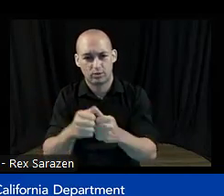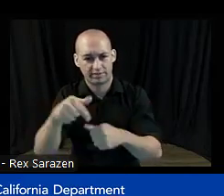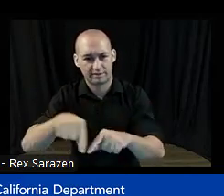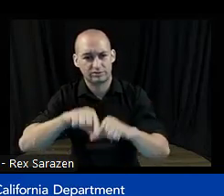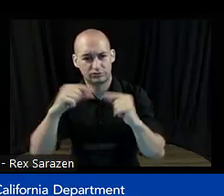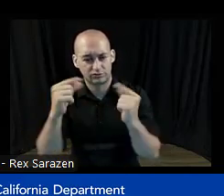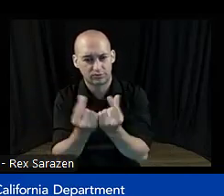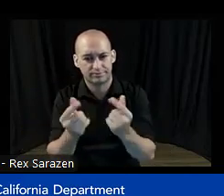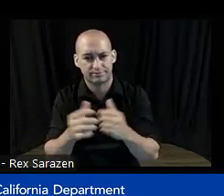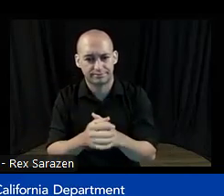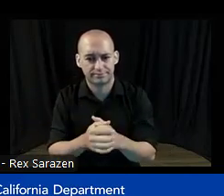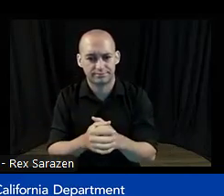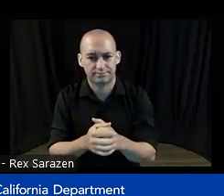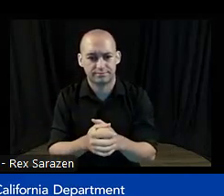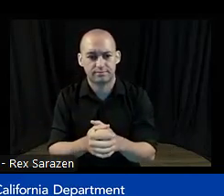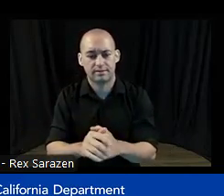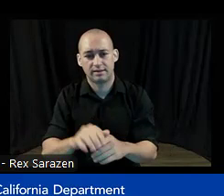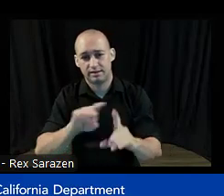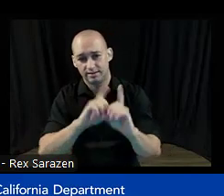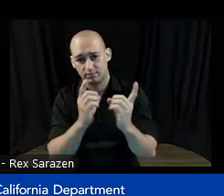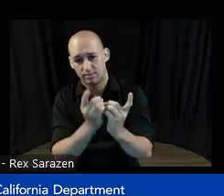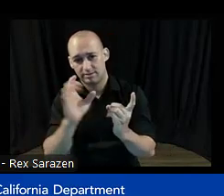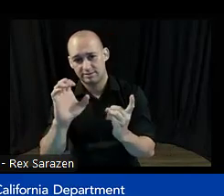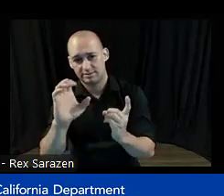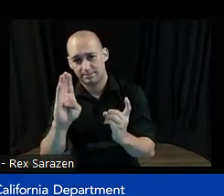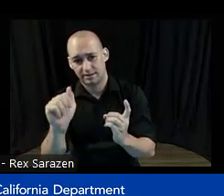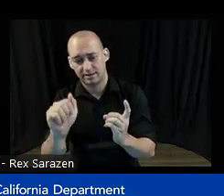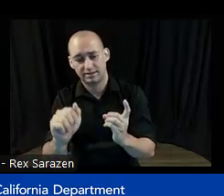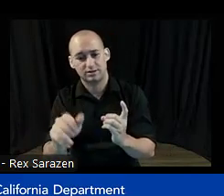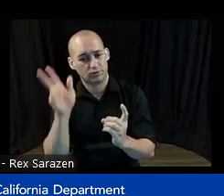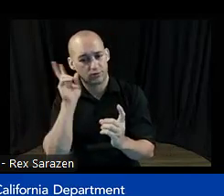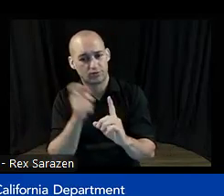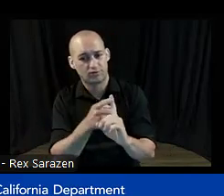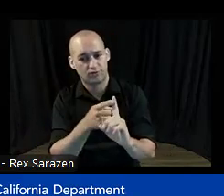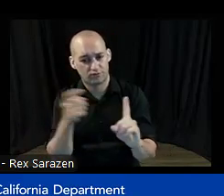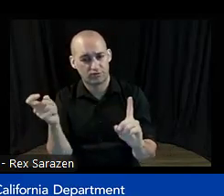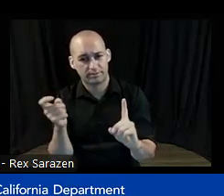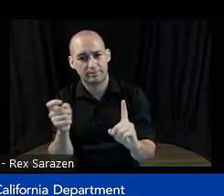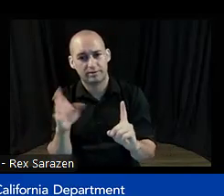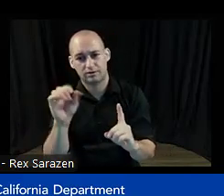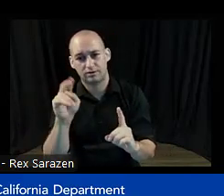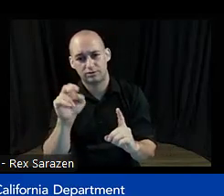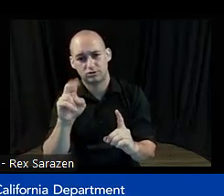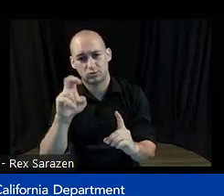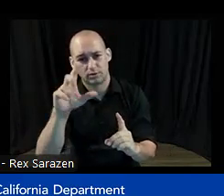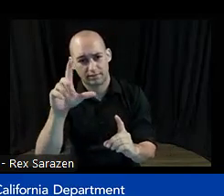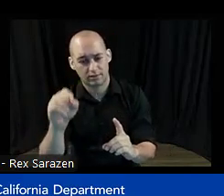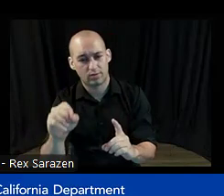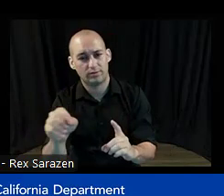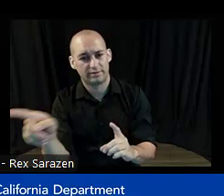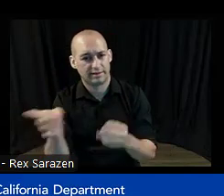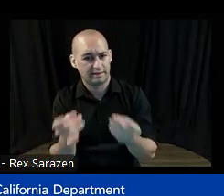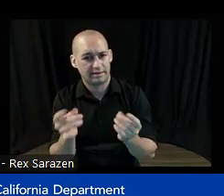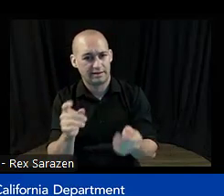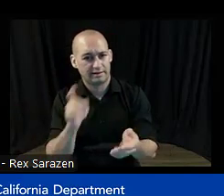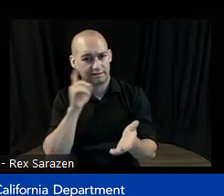And as a department here at CDA, you just heard from Consuelo. Thank you for your land acknowledgement, and she'll be presenting to this group